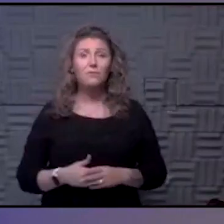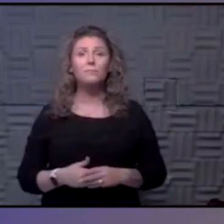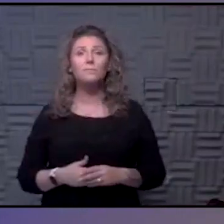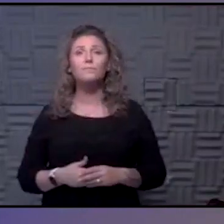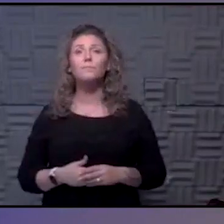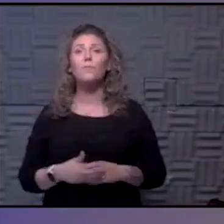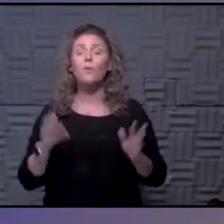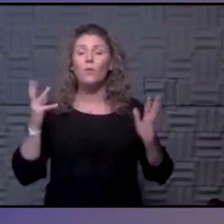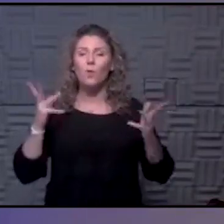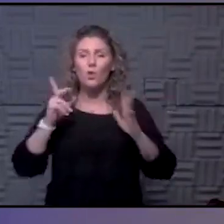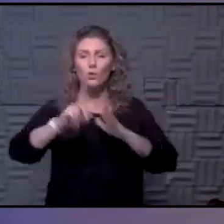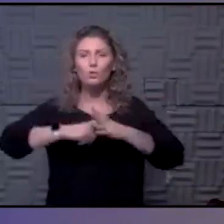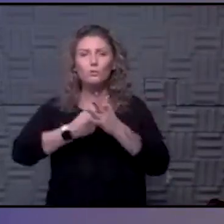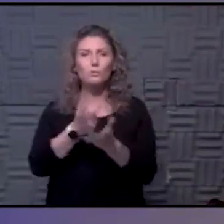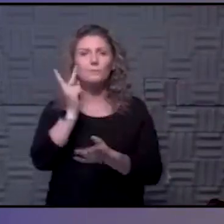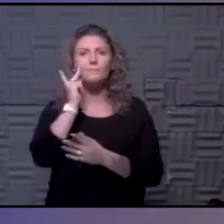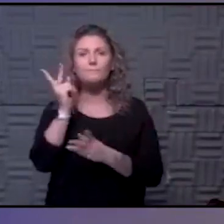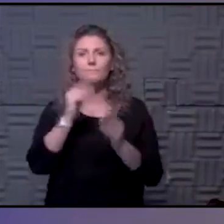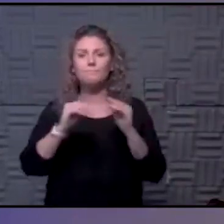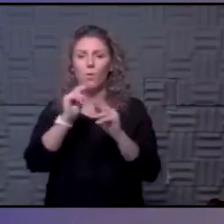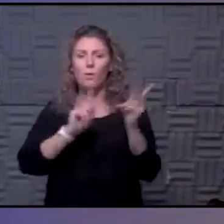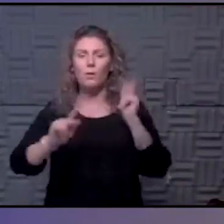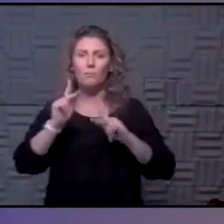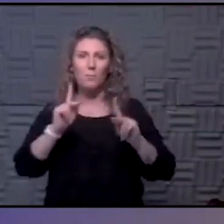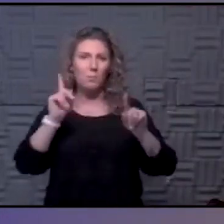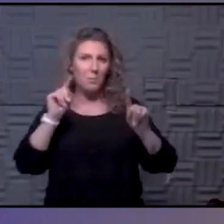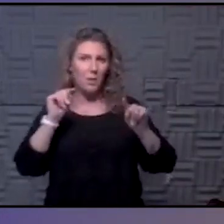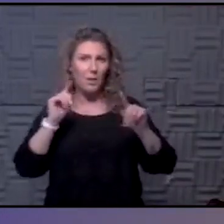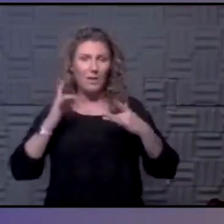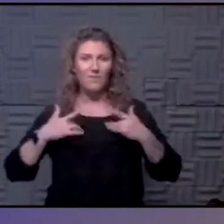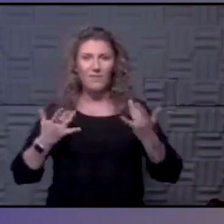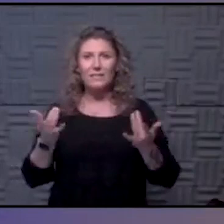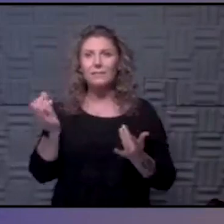to see more people at events like